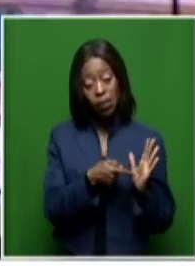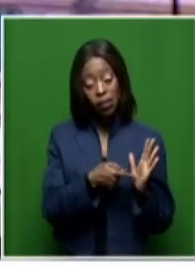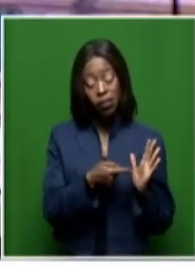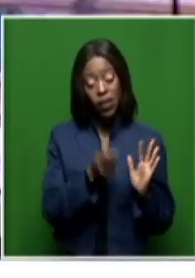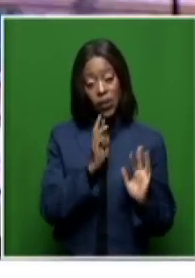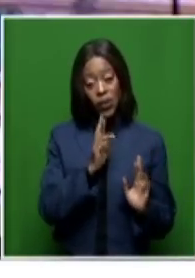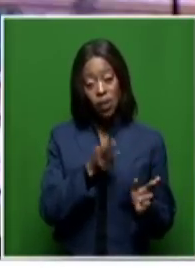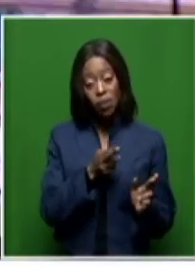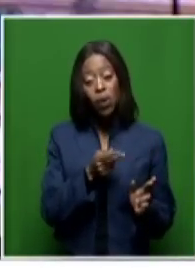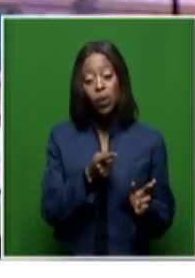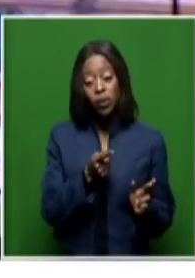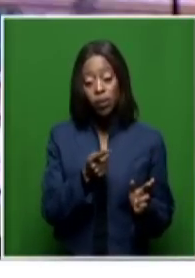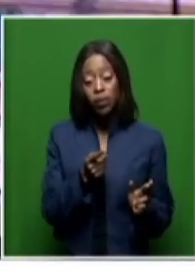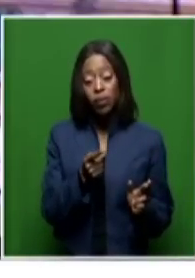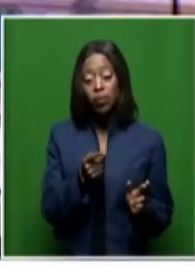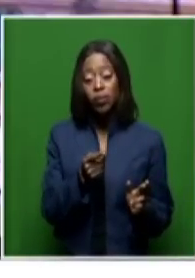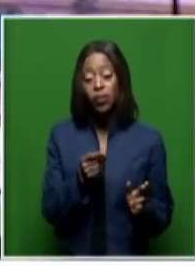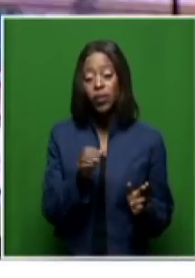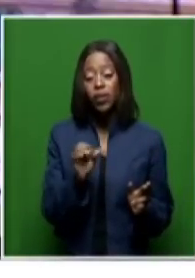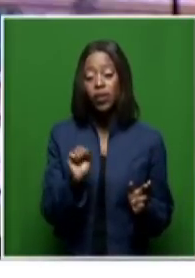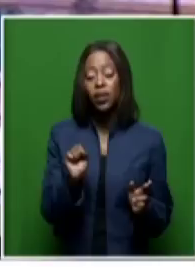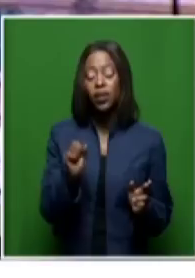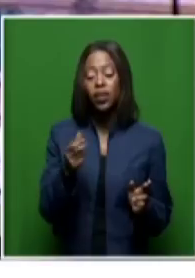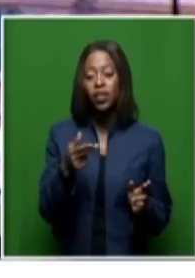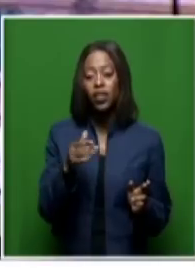with regard to Swifambo, for example,